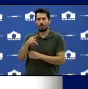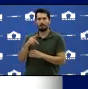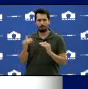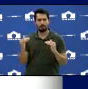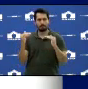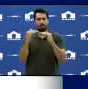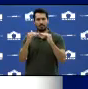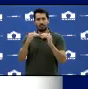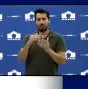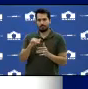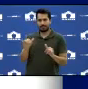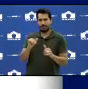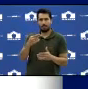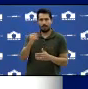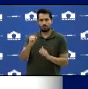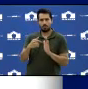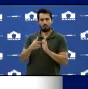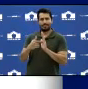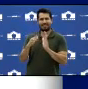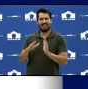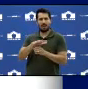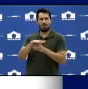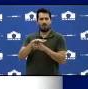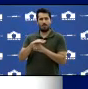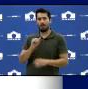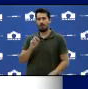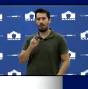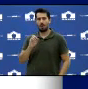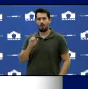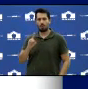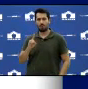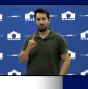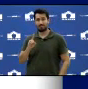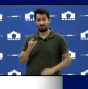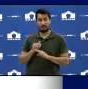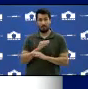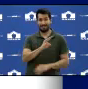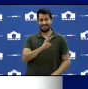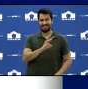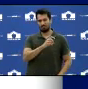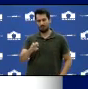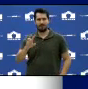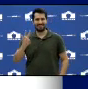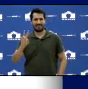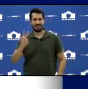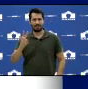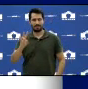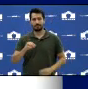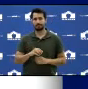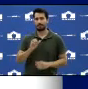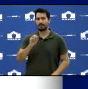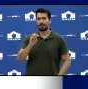with the single member trustee that represents that area. So Arnold Elementary is moving from District 6 to District 7.